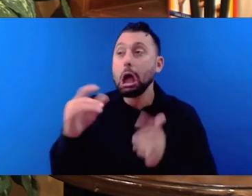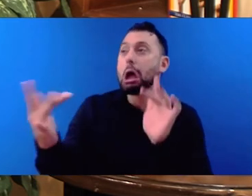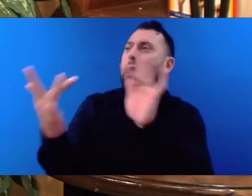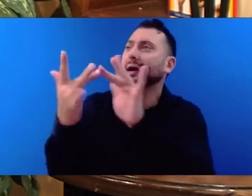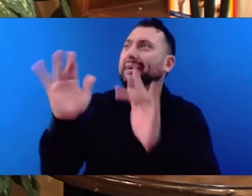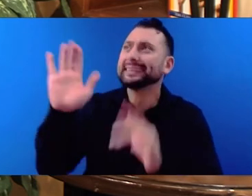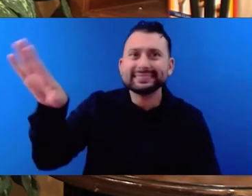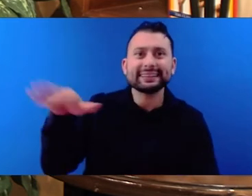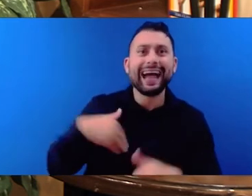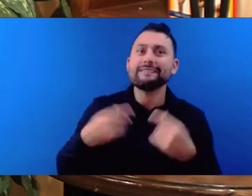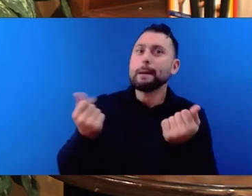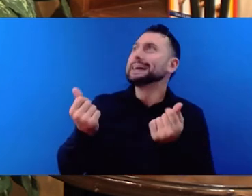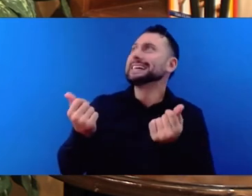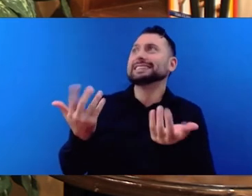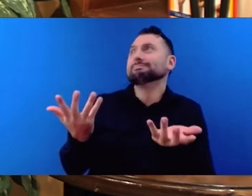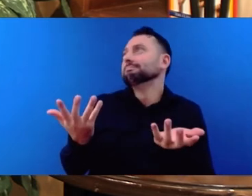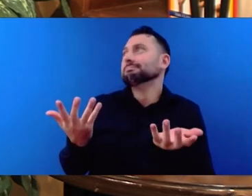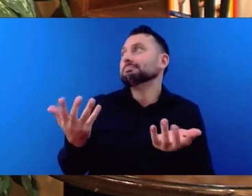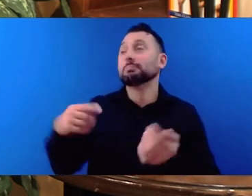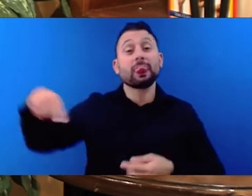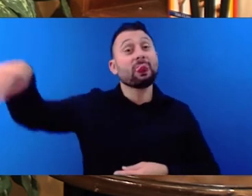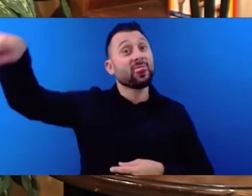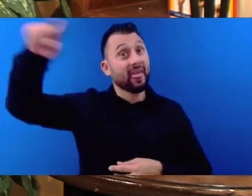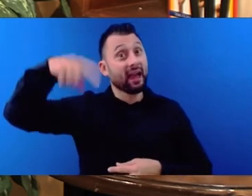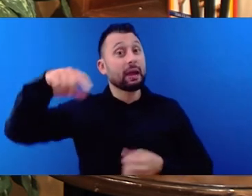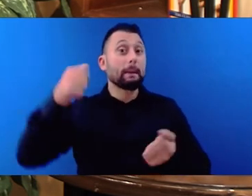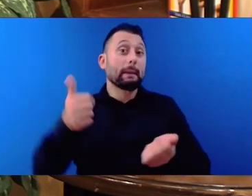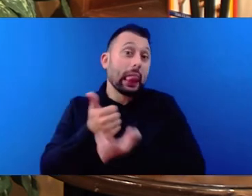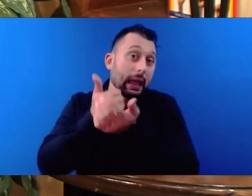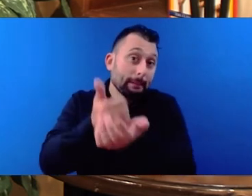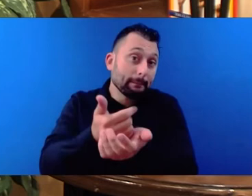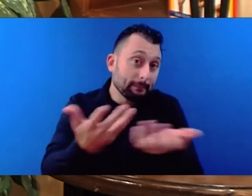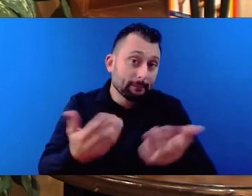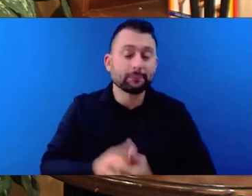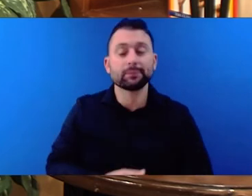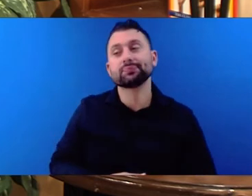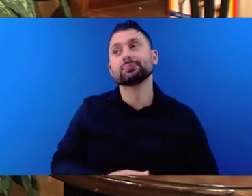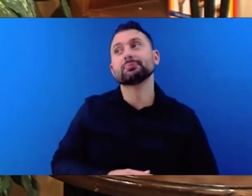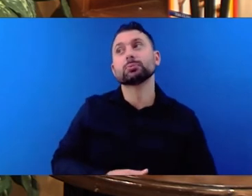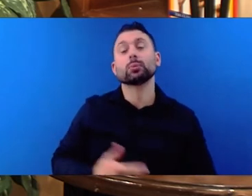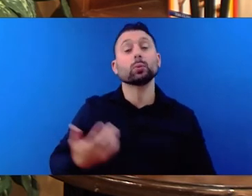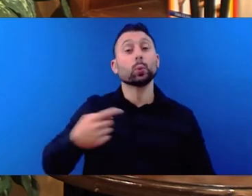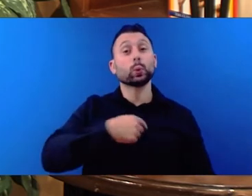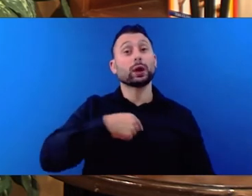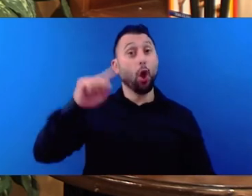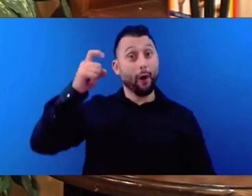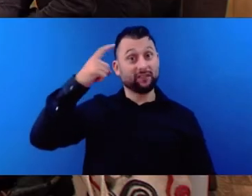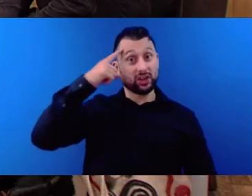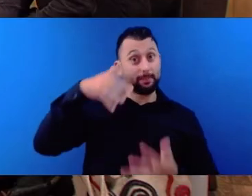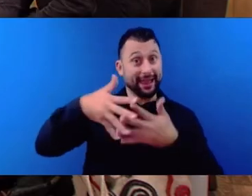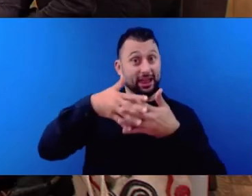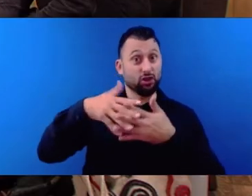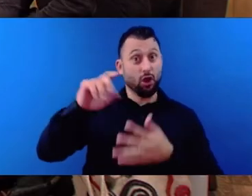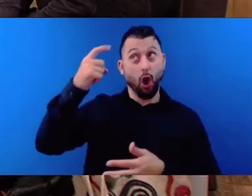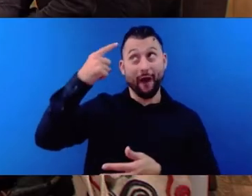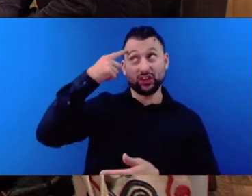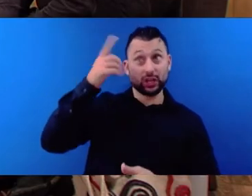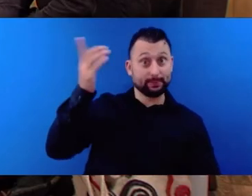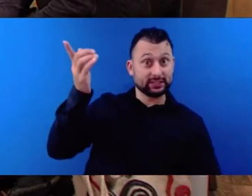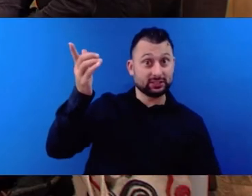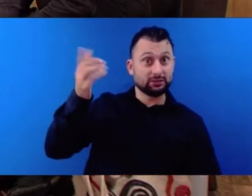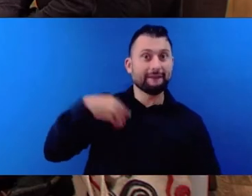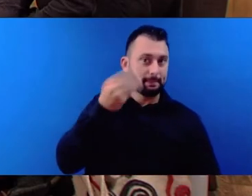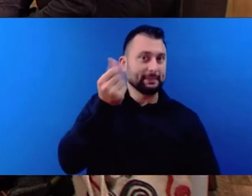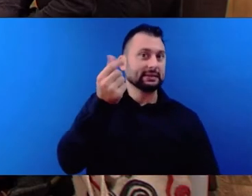some government-funded programs that could be available, and I would urge you to ask your healthcare provider about those as